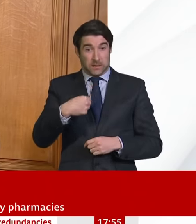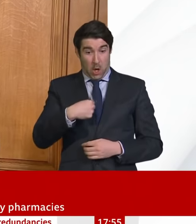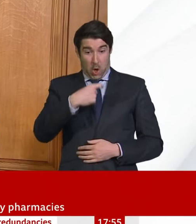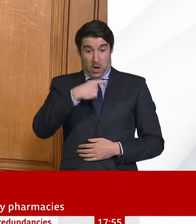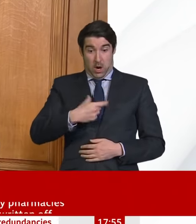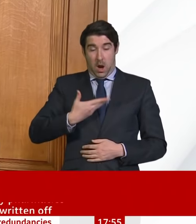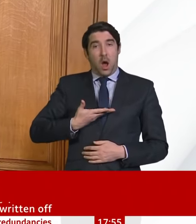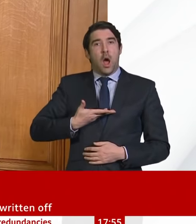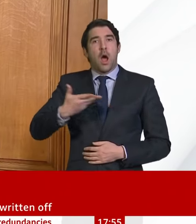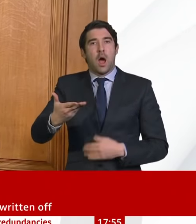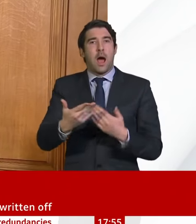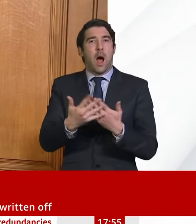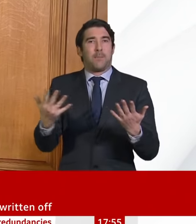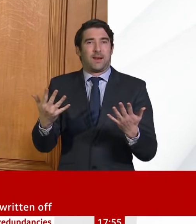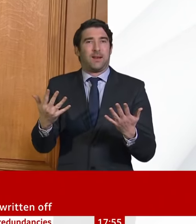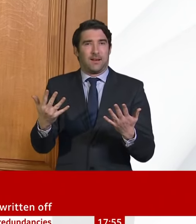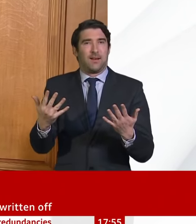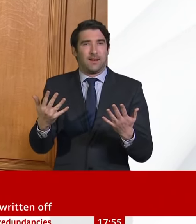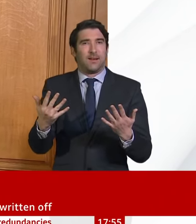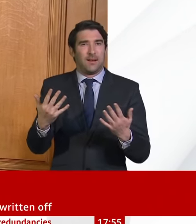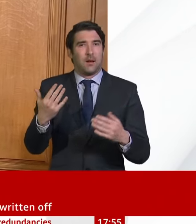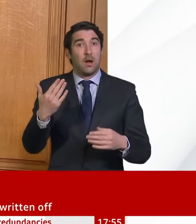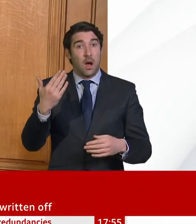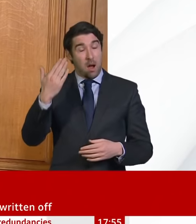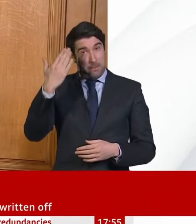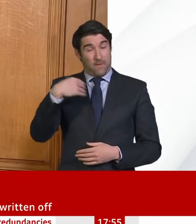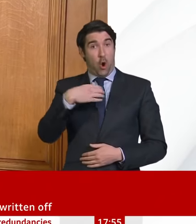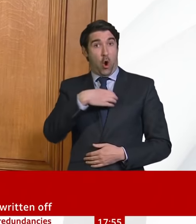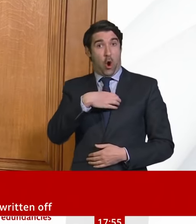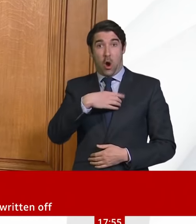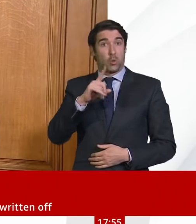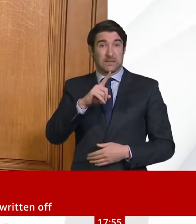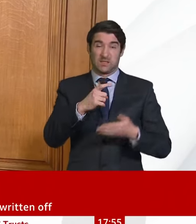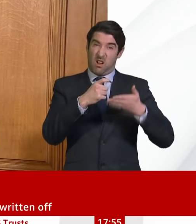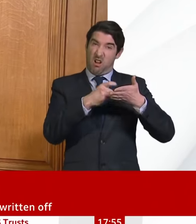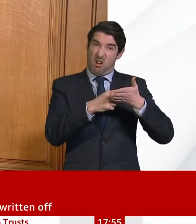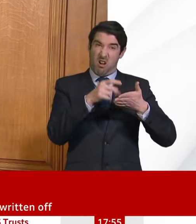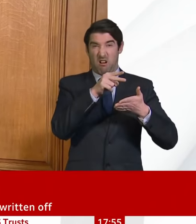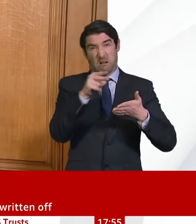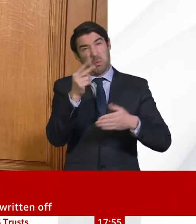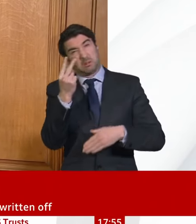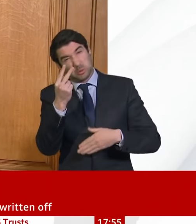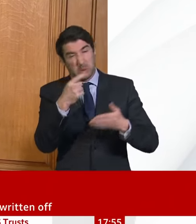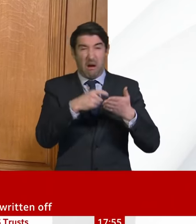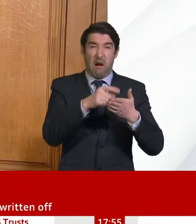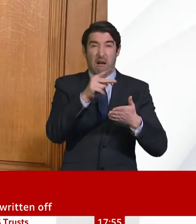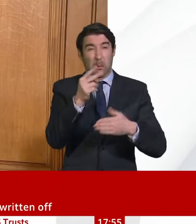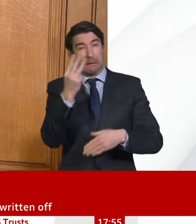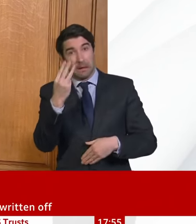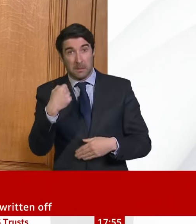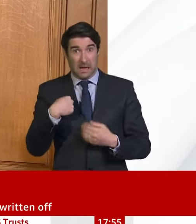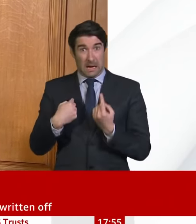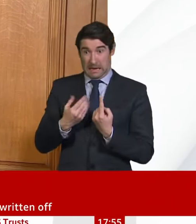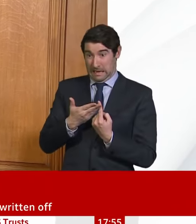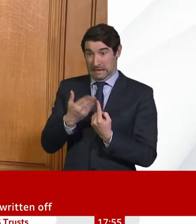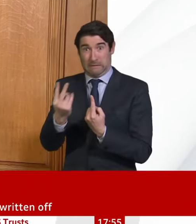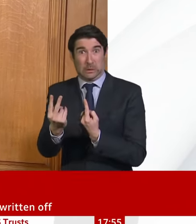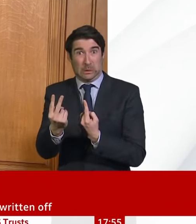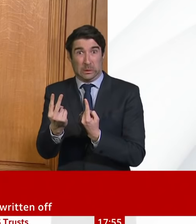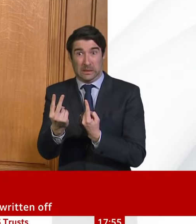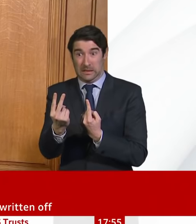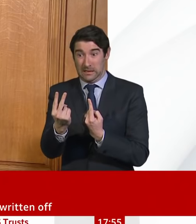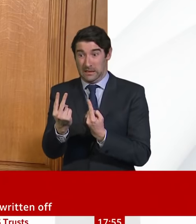we are no longer passing the virus on to multiple people, so to less than one person for everybody who's infected, then